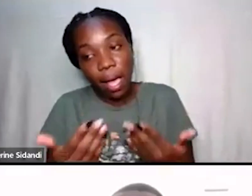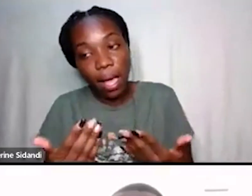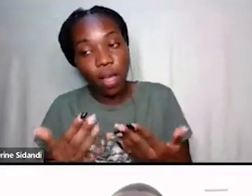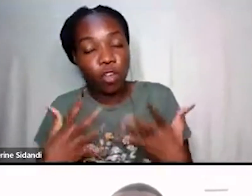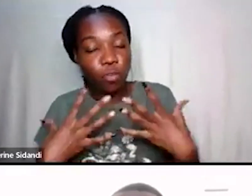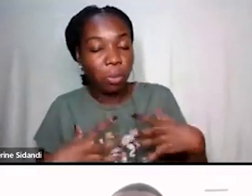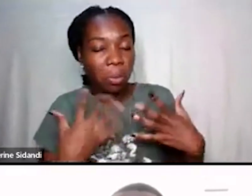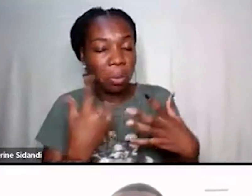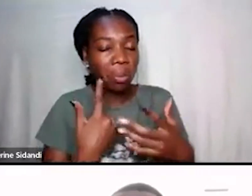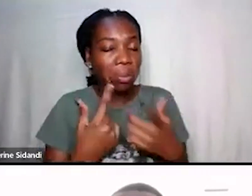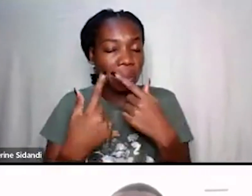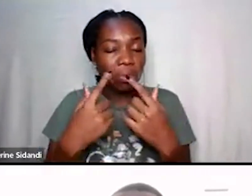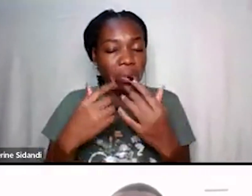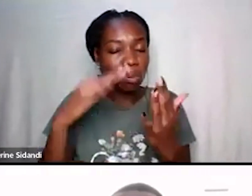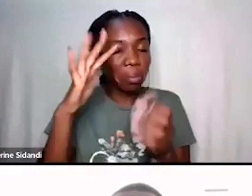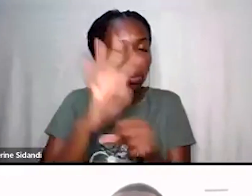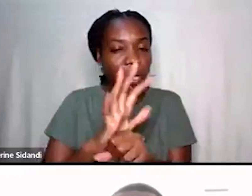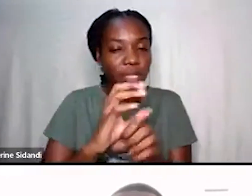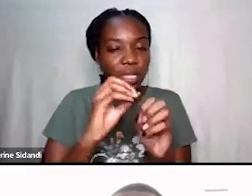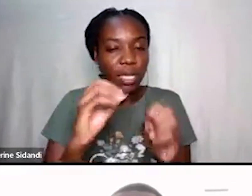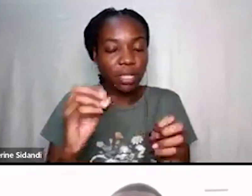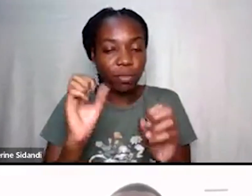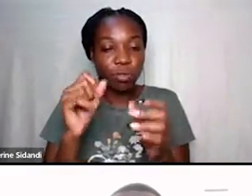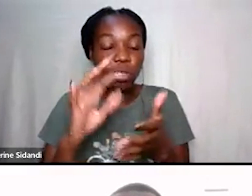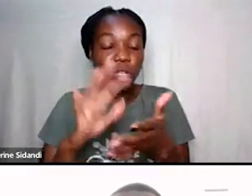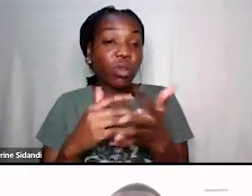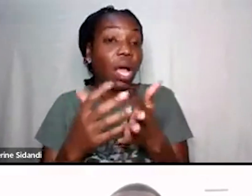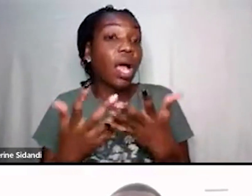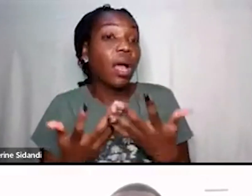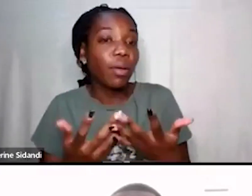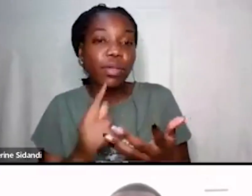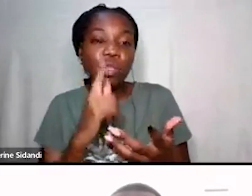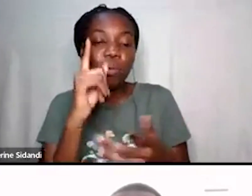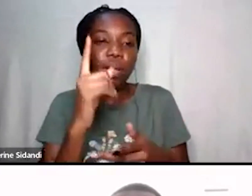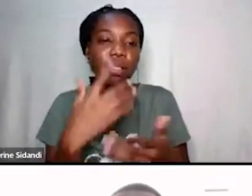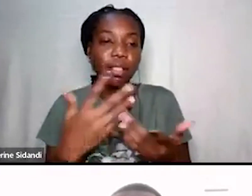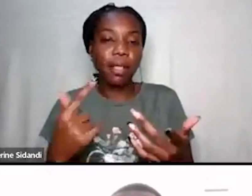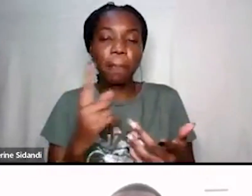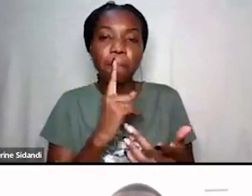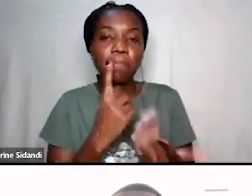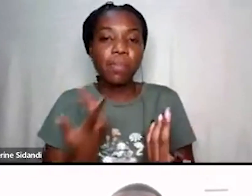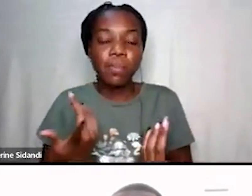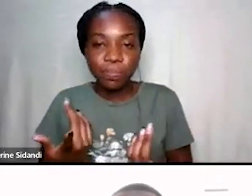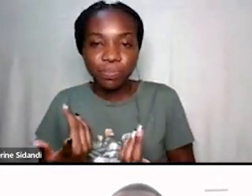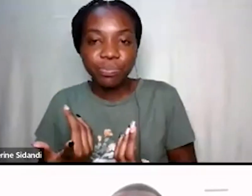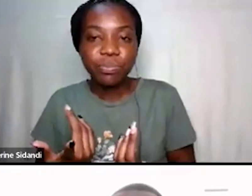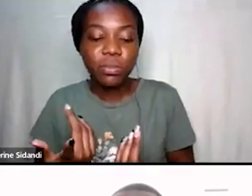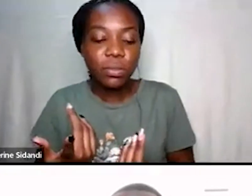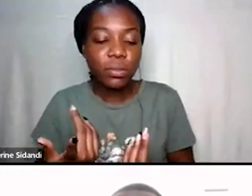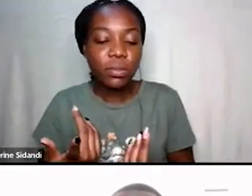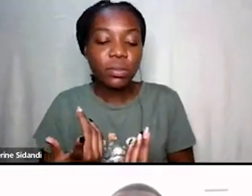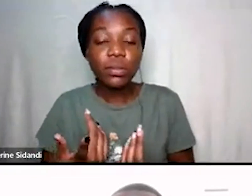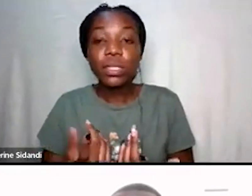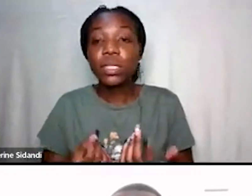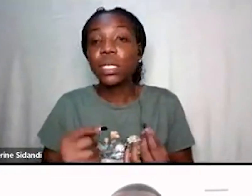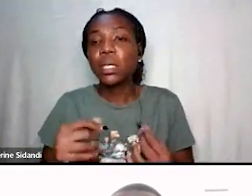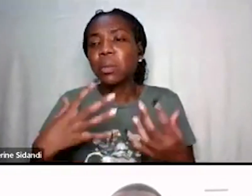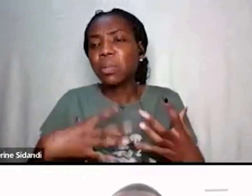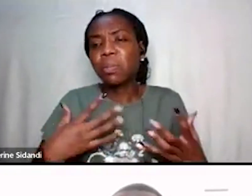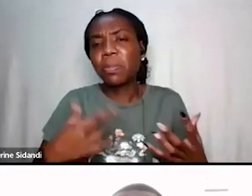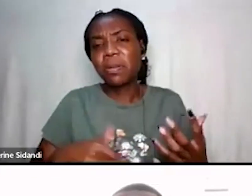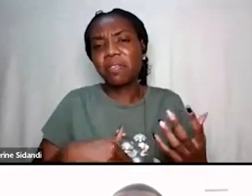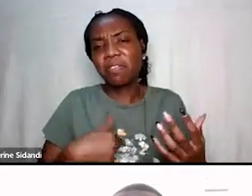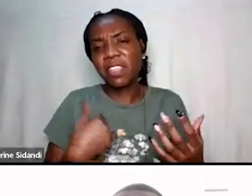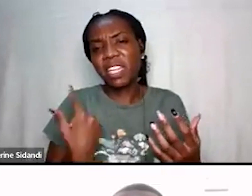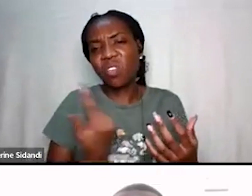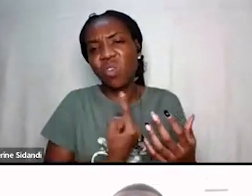network. One thing he says is, when an introvert maybe they feel that, of course, they feel like they're space, and that's what my daughter